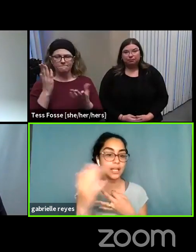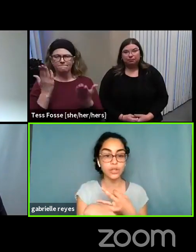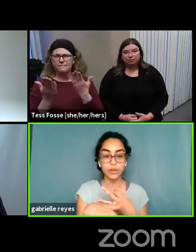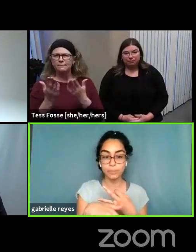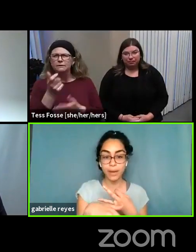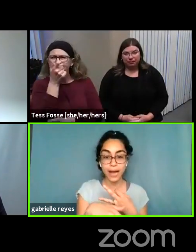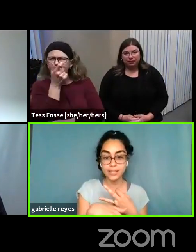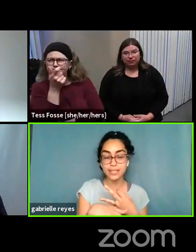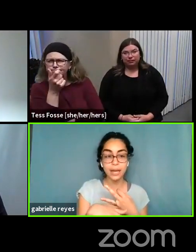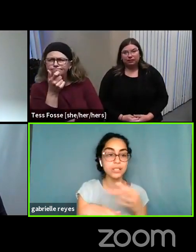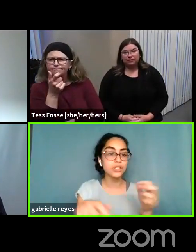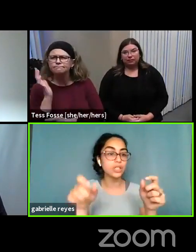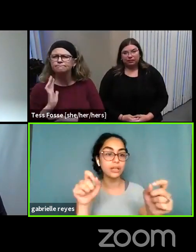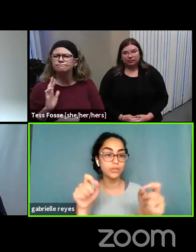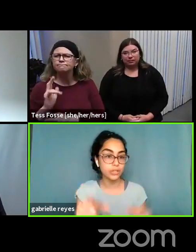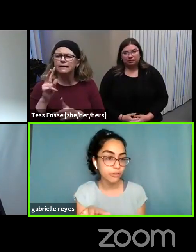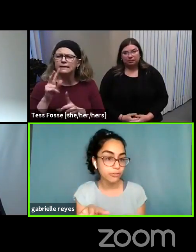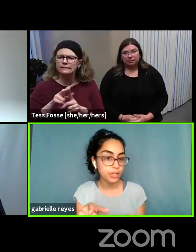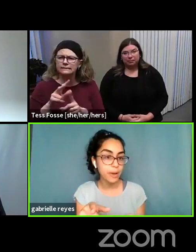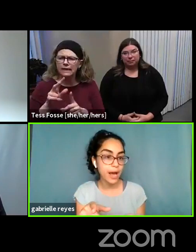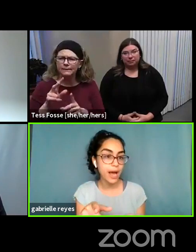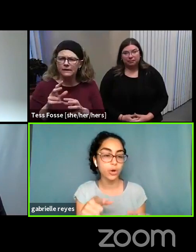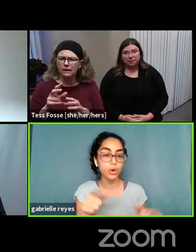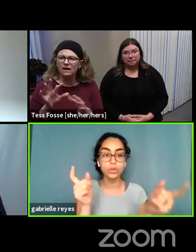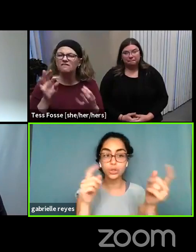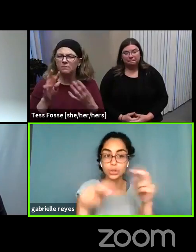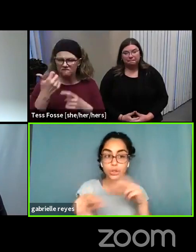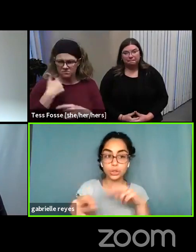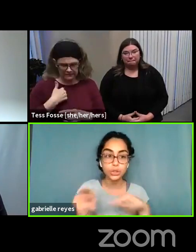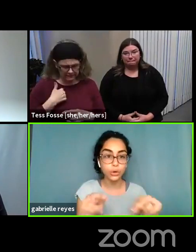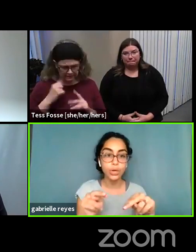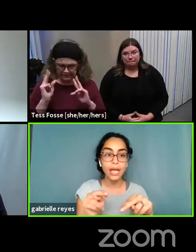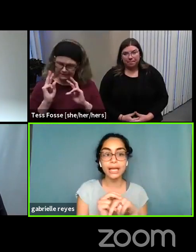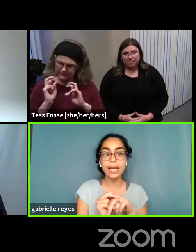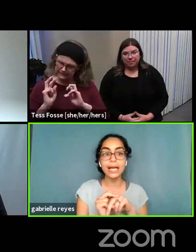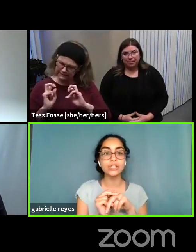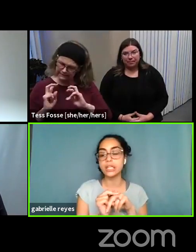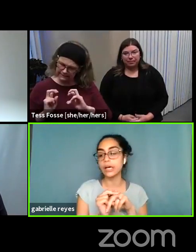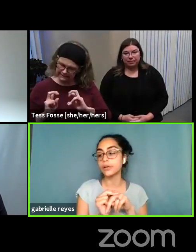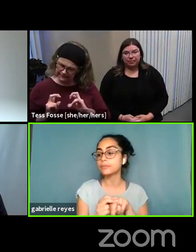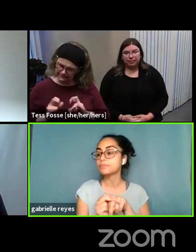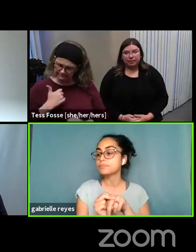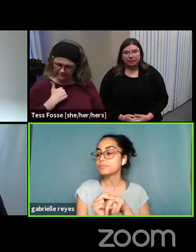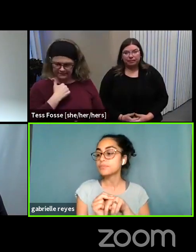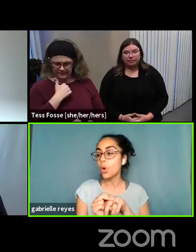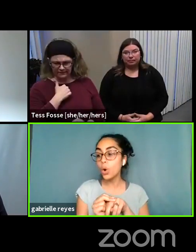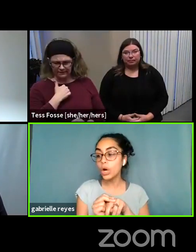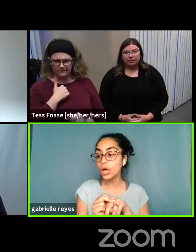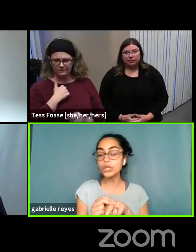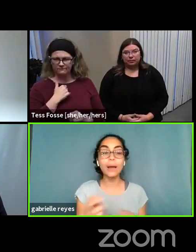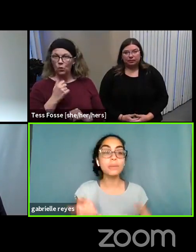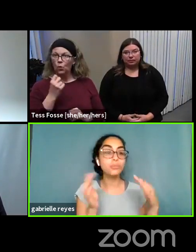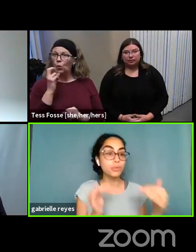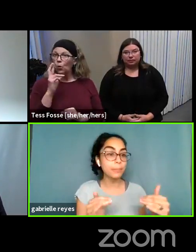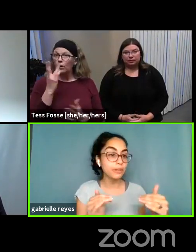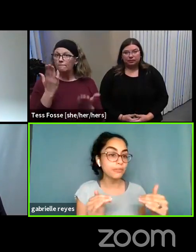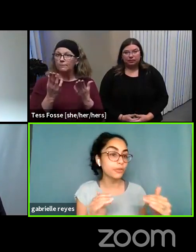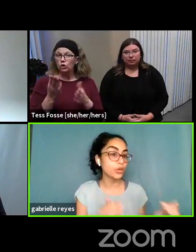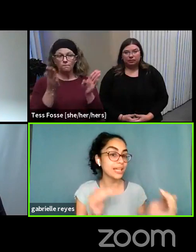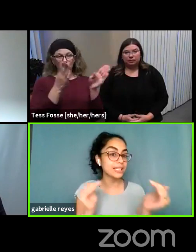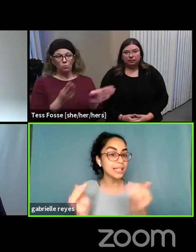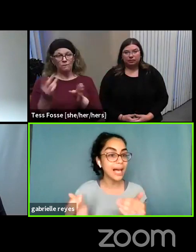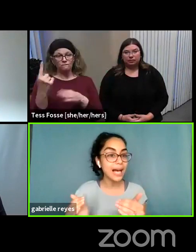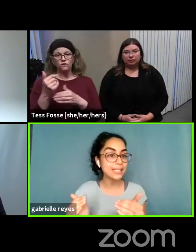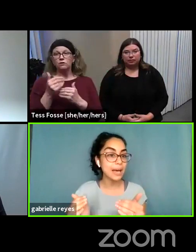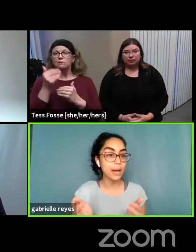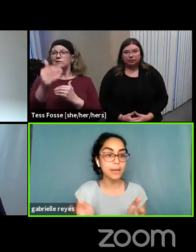your past assignments to give yourself feedback or to, analyze yourself. Or you might be prepping for